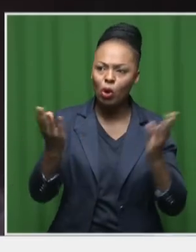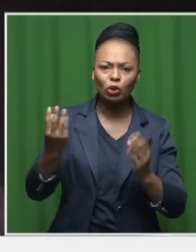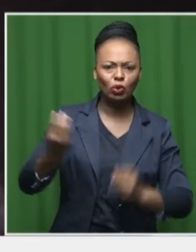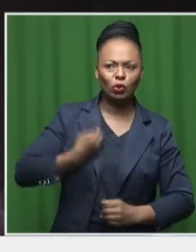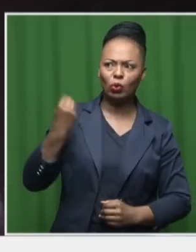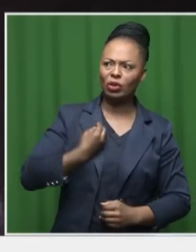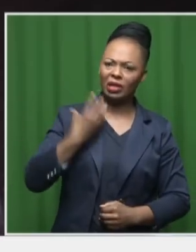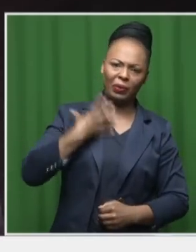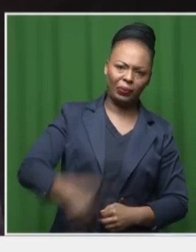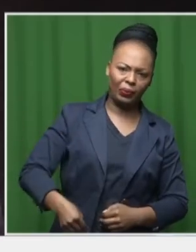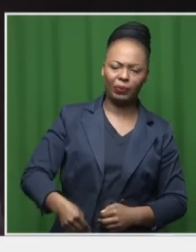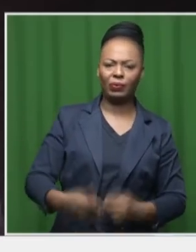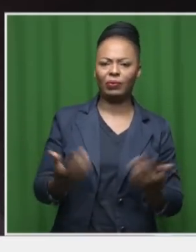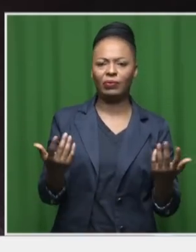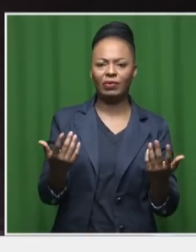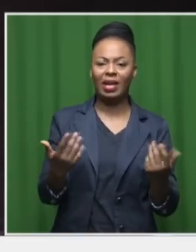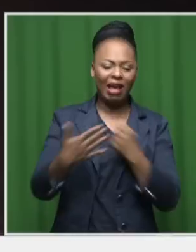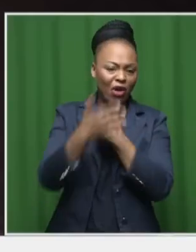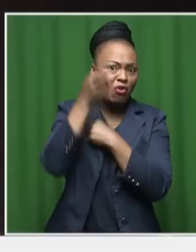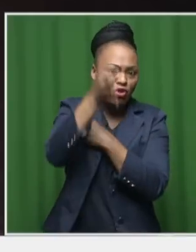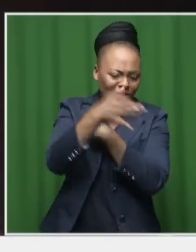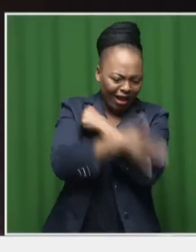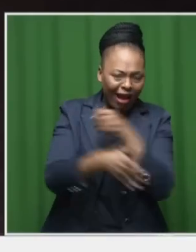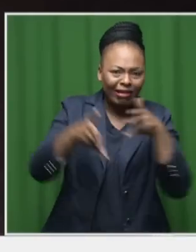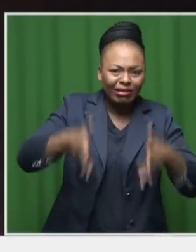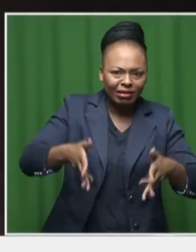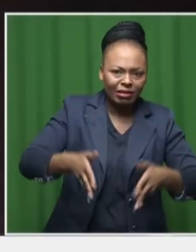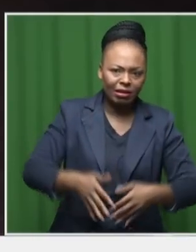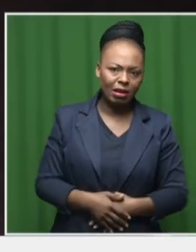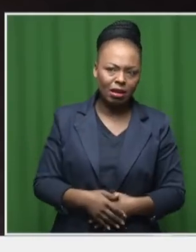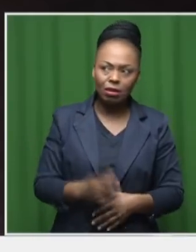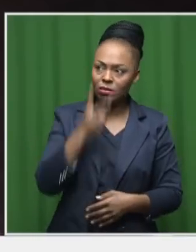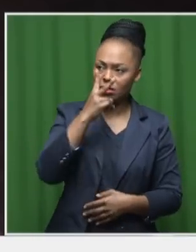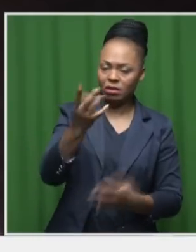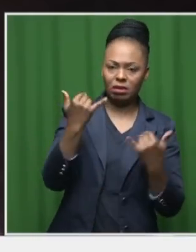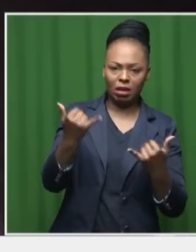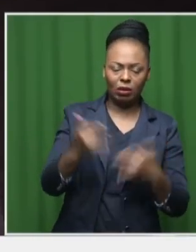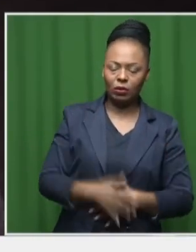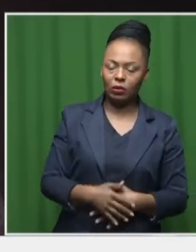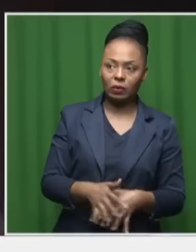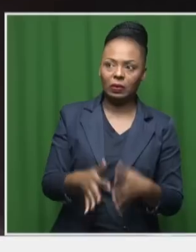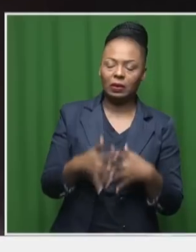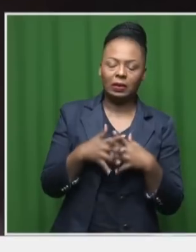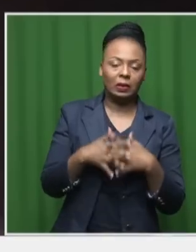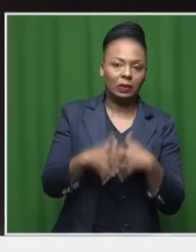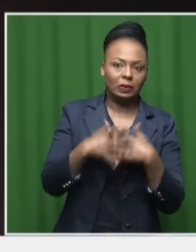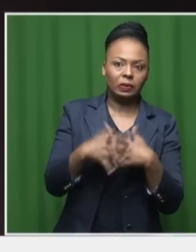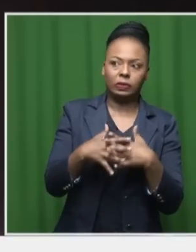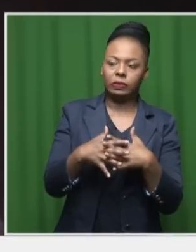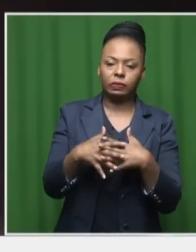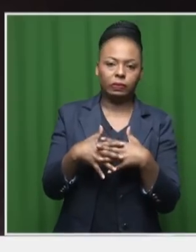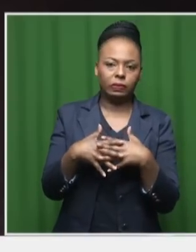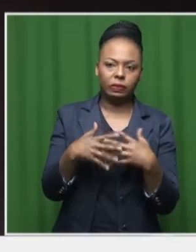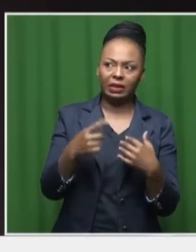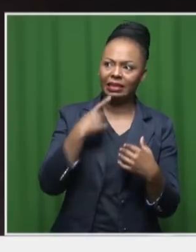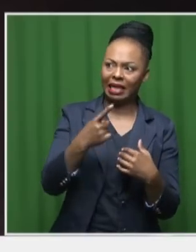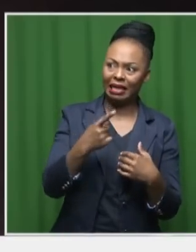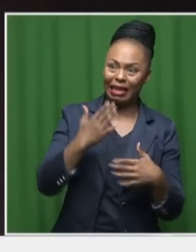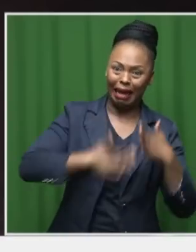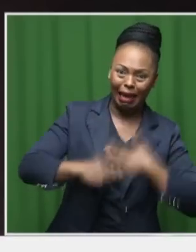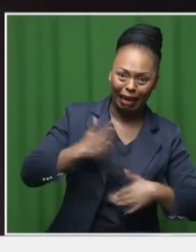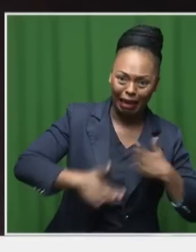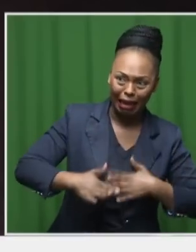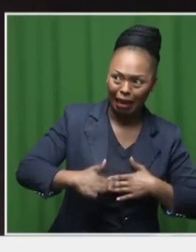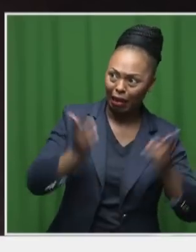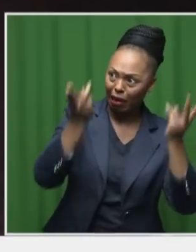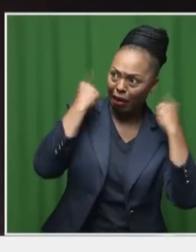future of this country. And I mean, Rome is burning, and we want to say we are resilient. We can't be